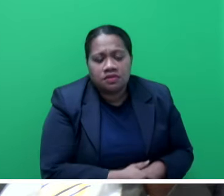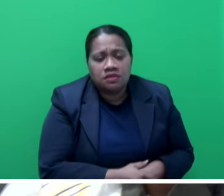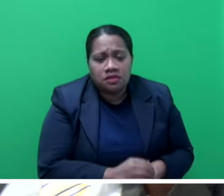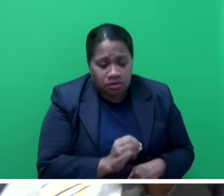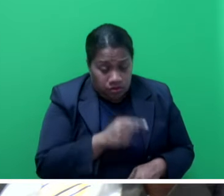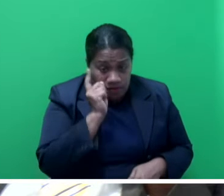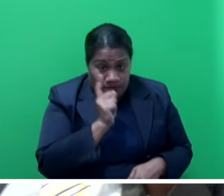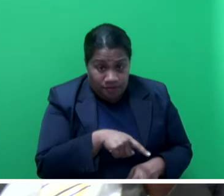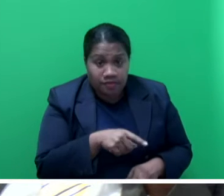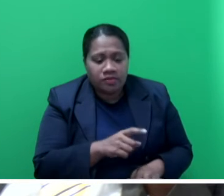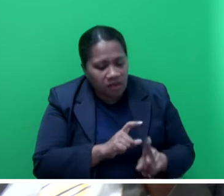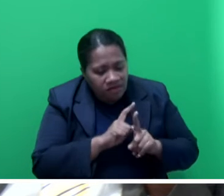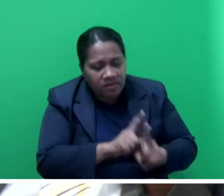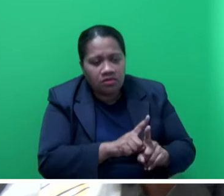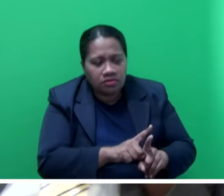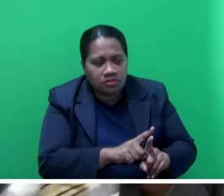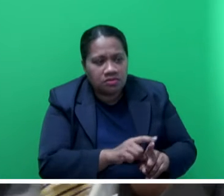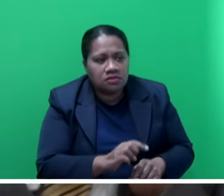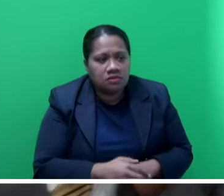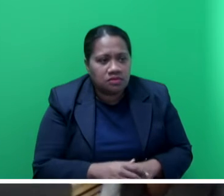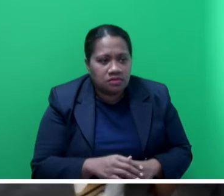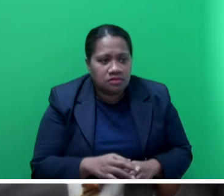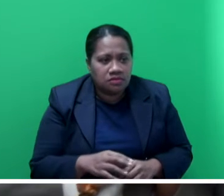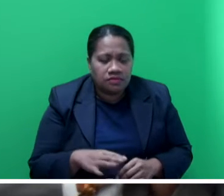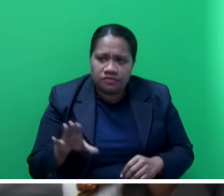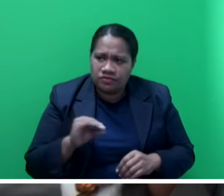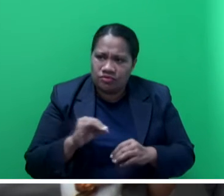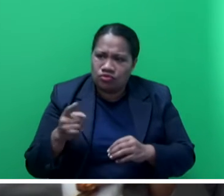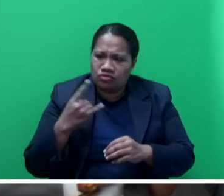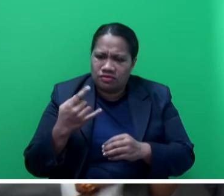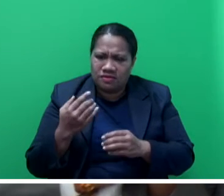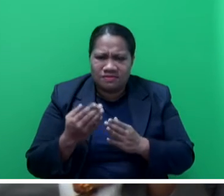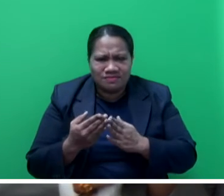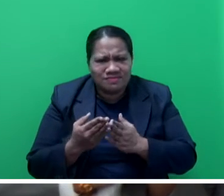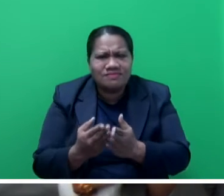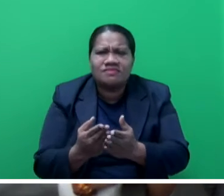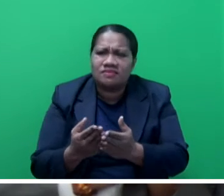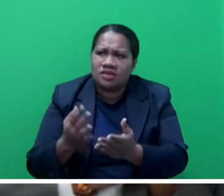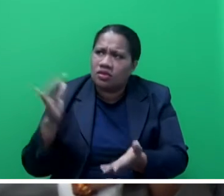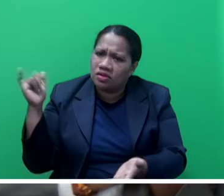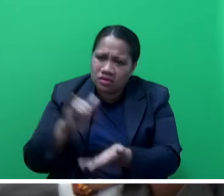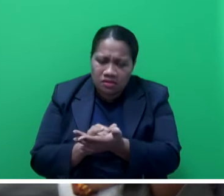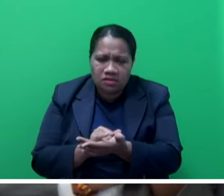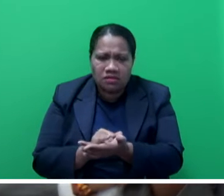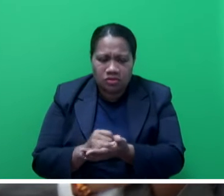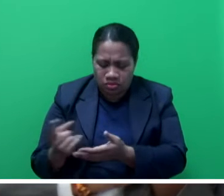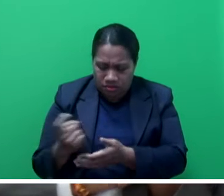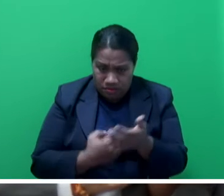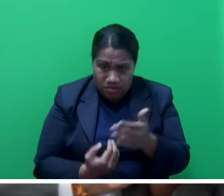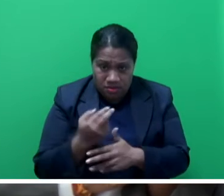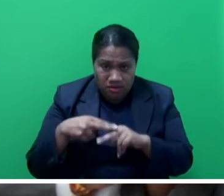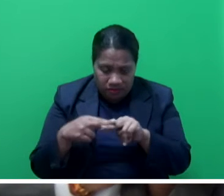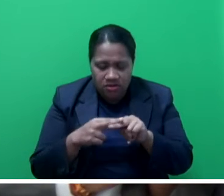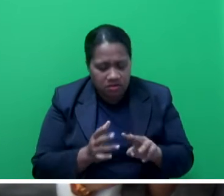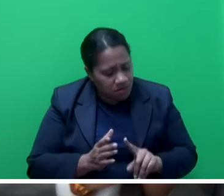were subsequently followed by the banning of all cruise liners from entering Fijian waters and docking at any port in Fiji. The international airports